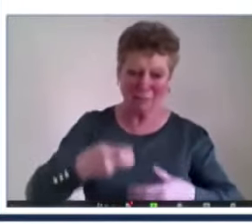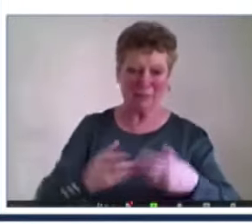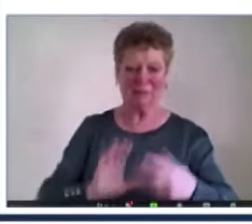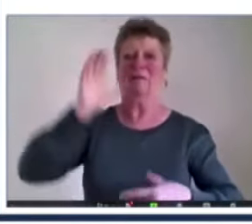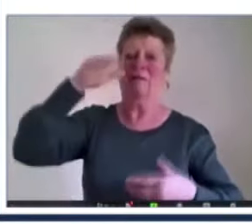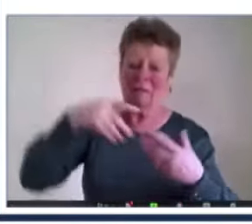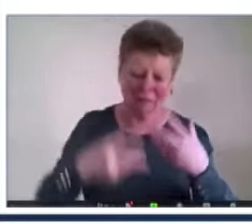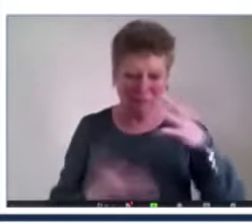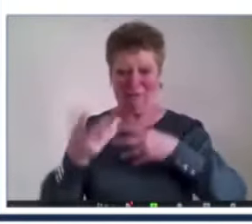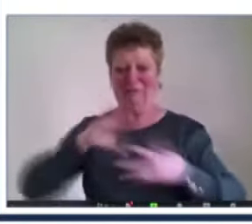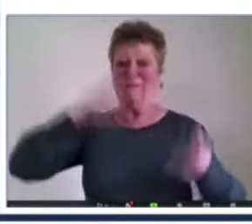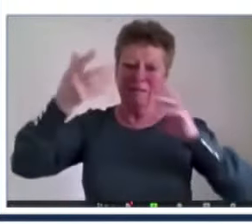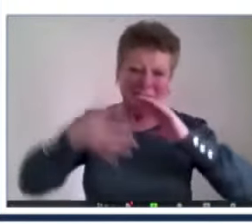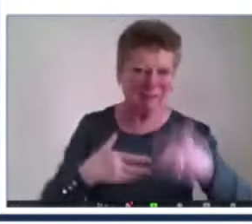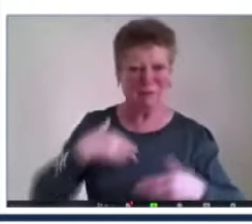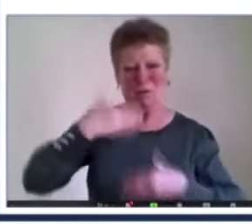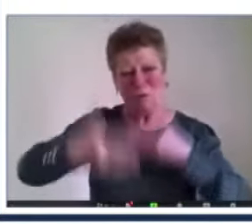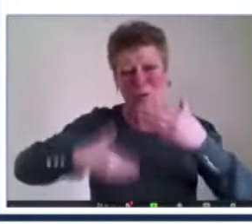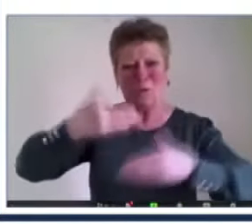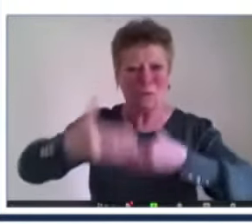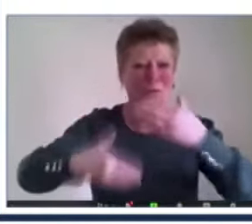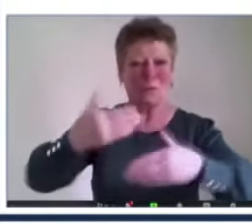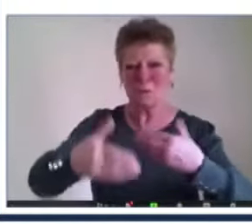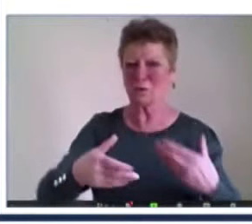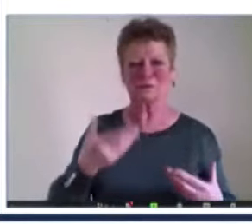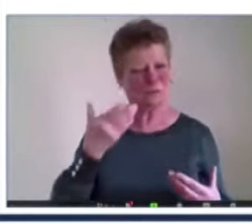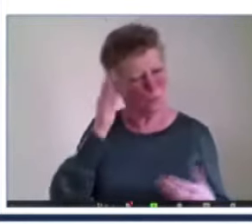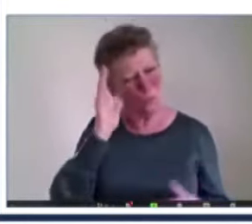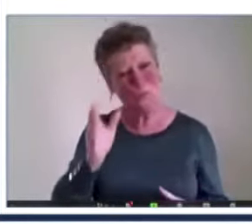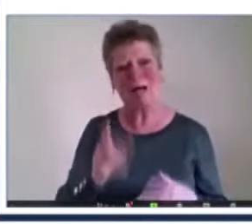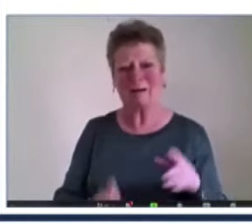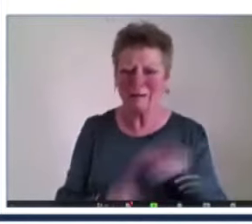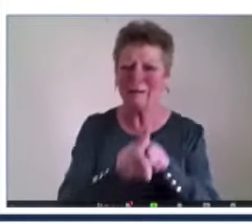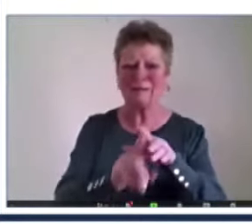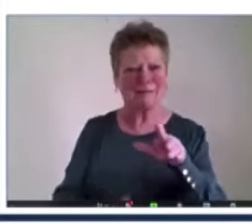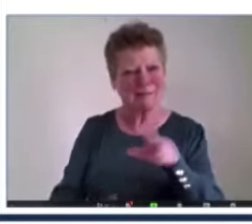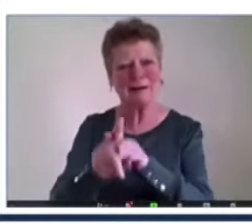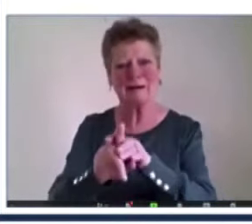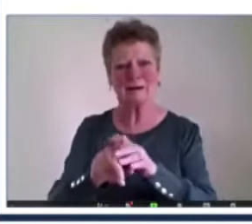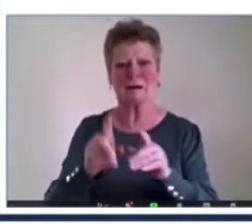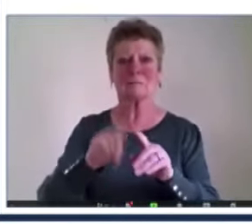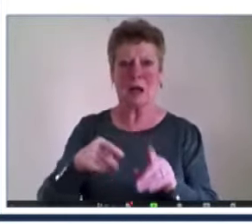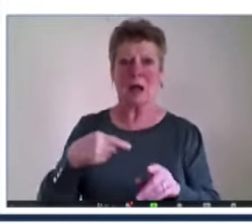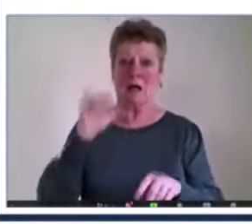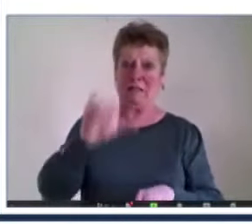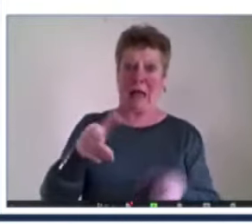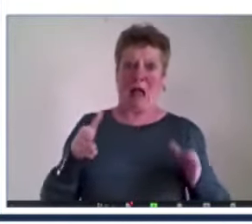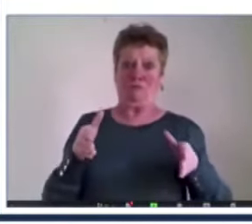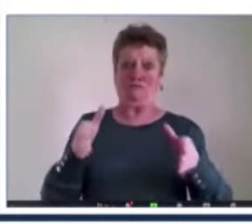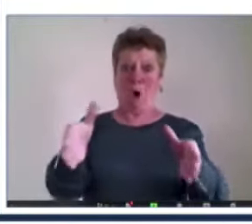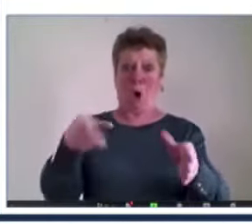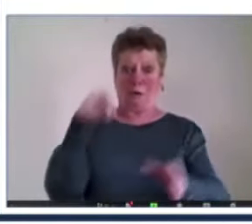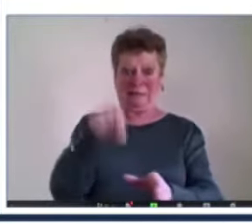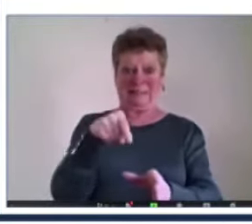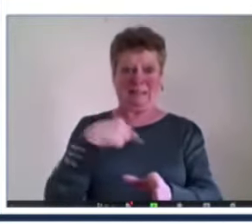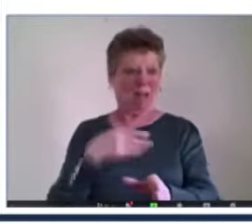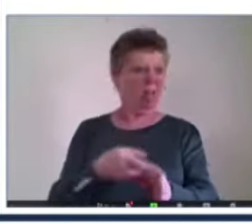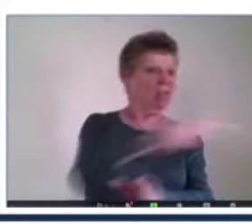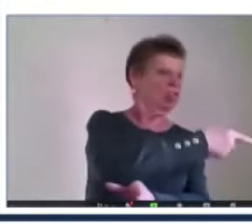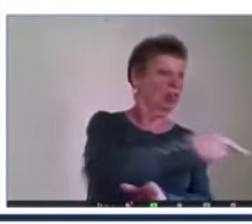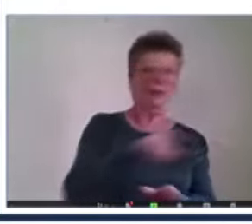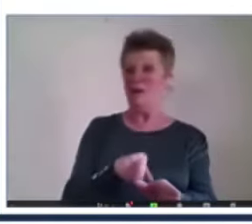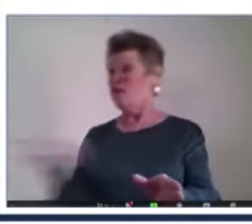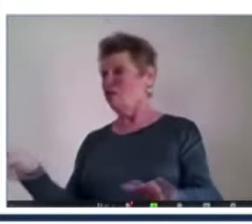bumps along the way as we move forward. But we are on the right road. I am very confident about